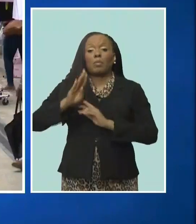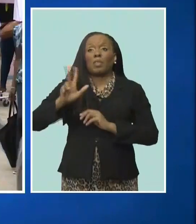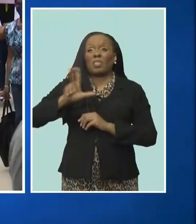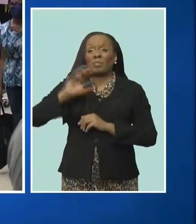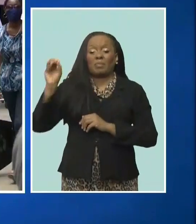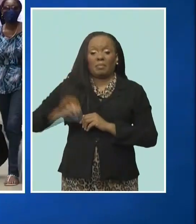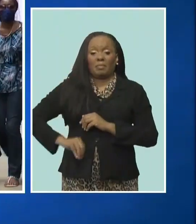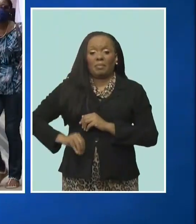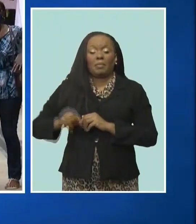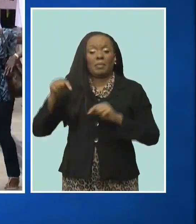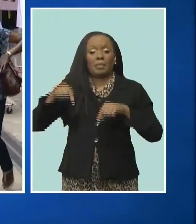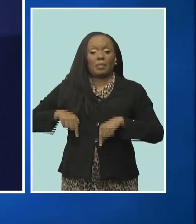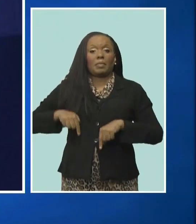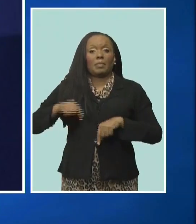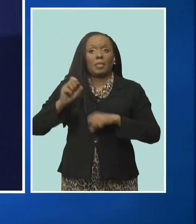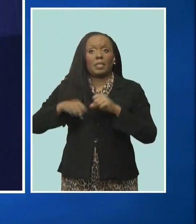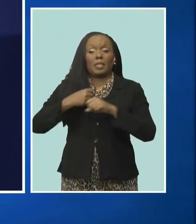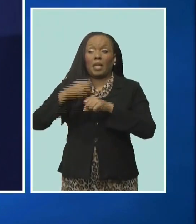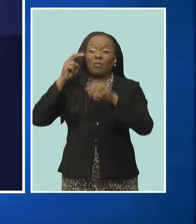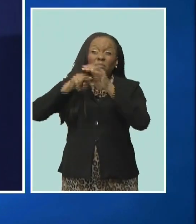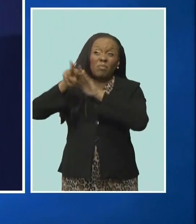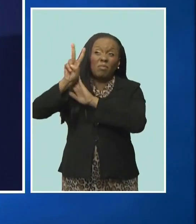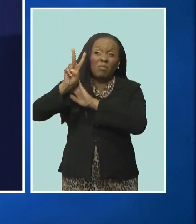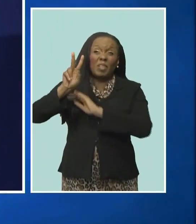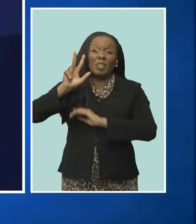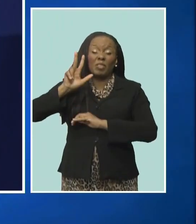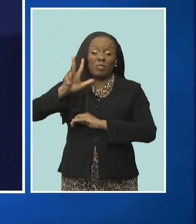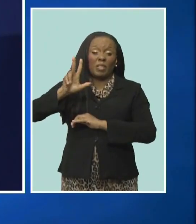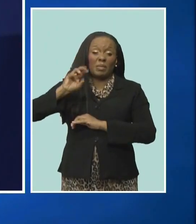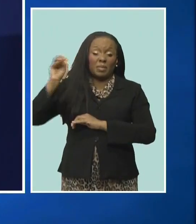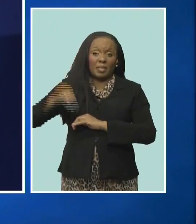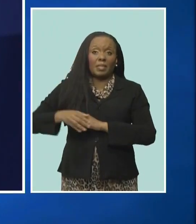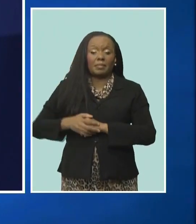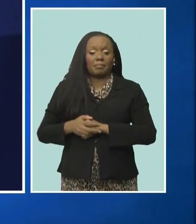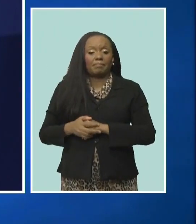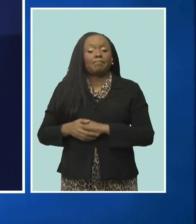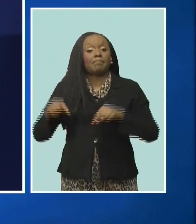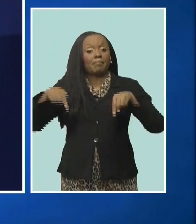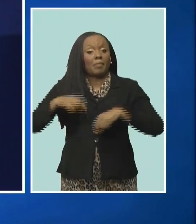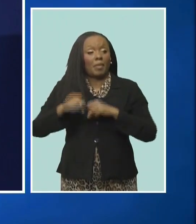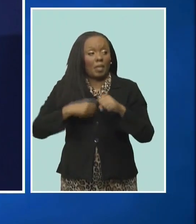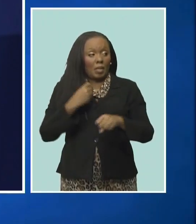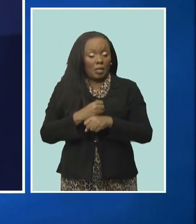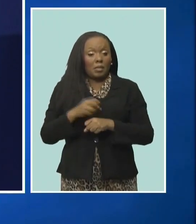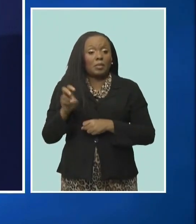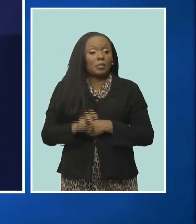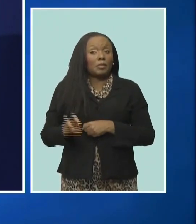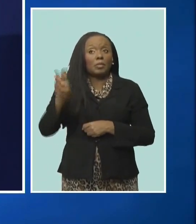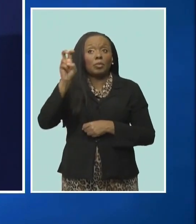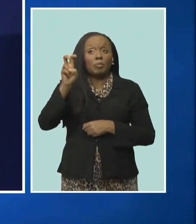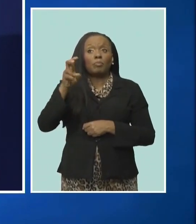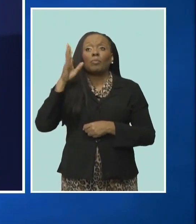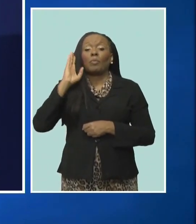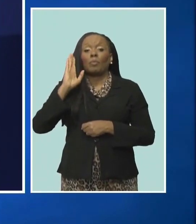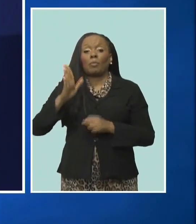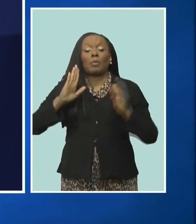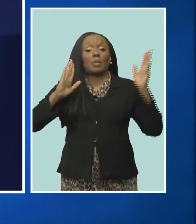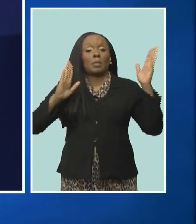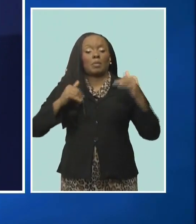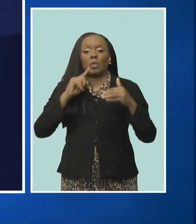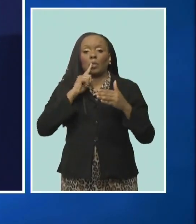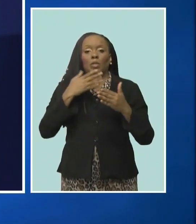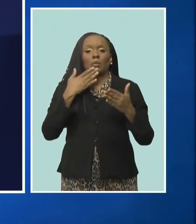in 2025. In terms of the immediate year, 2025, tourism, again, expected to continue